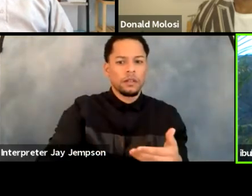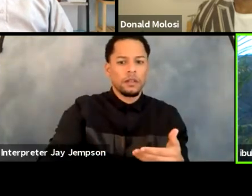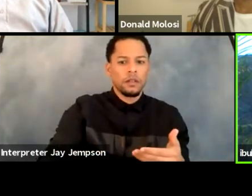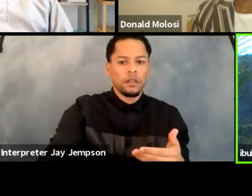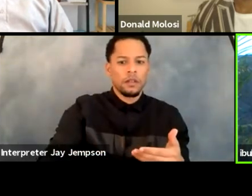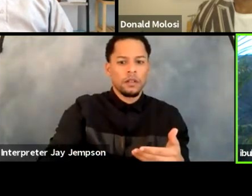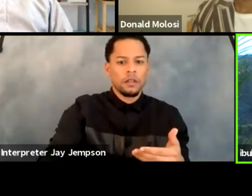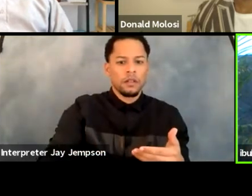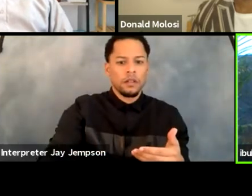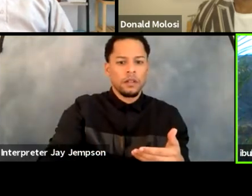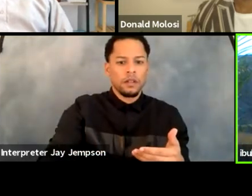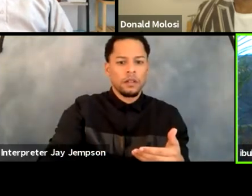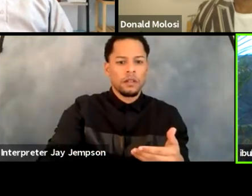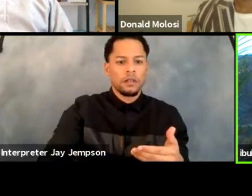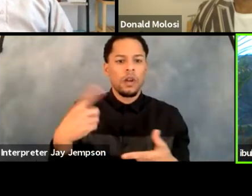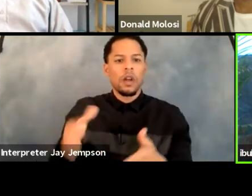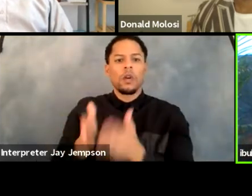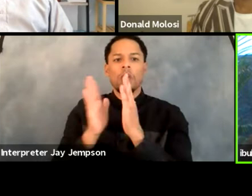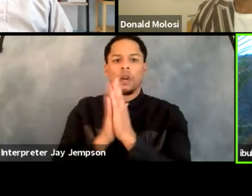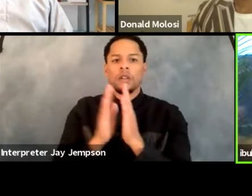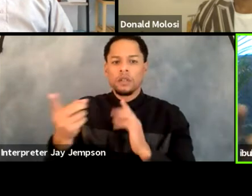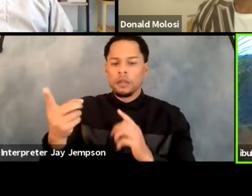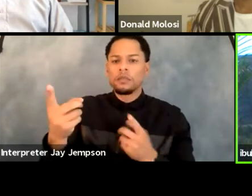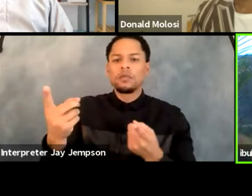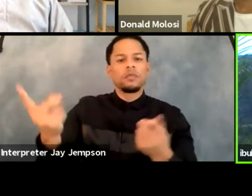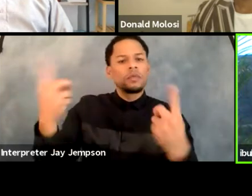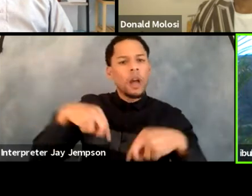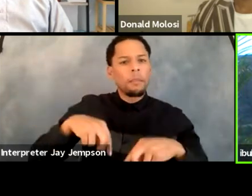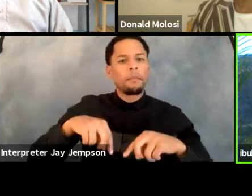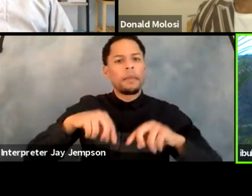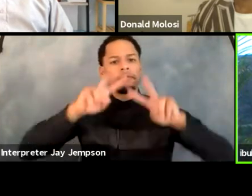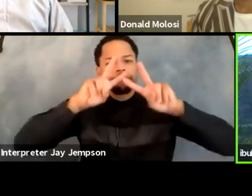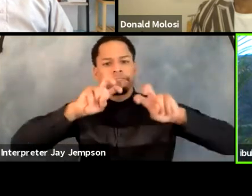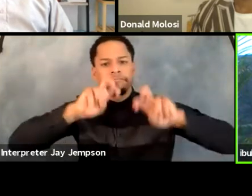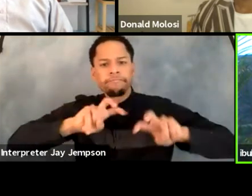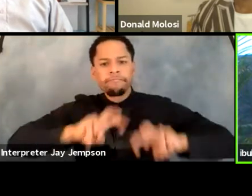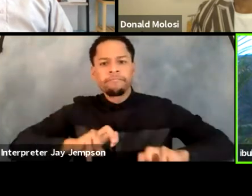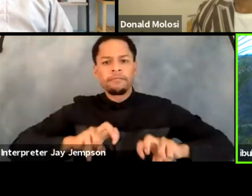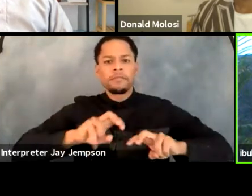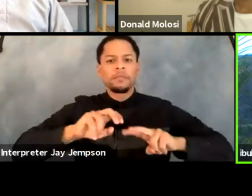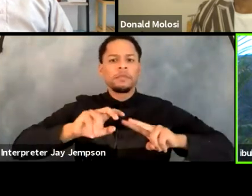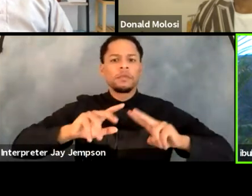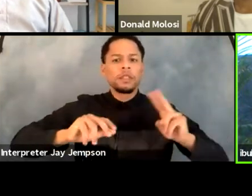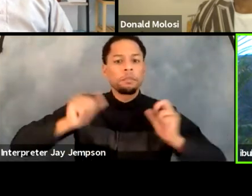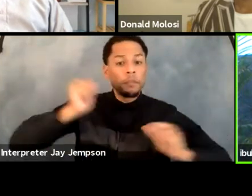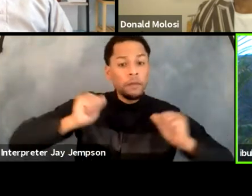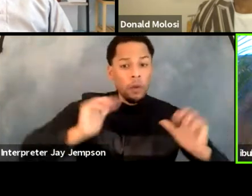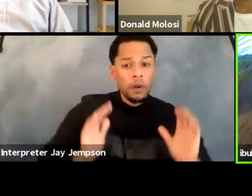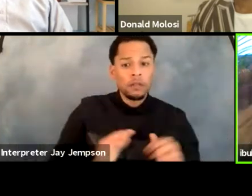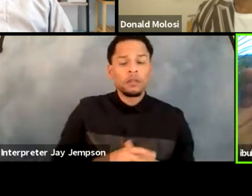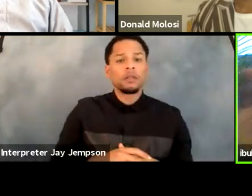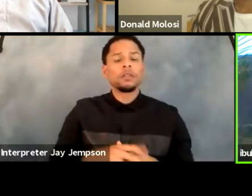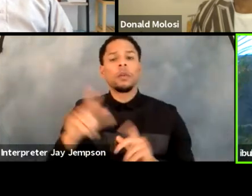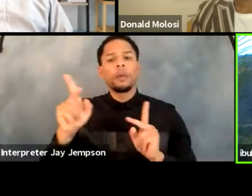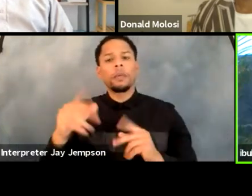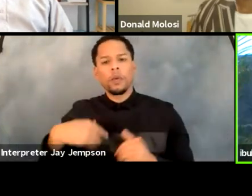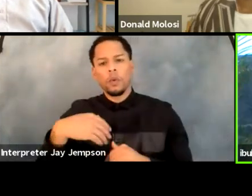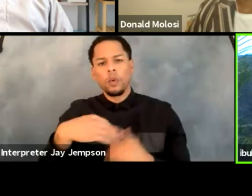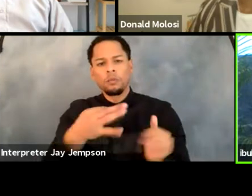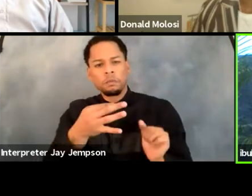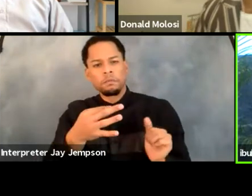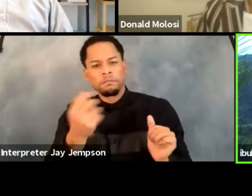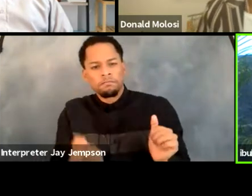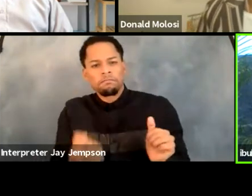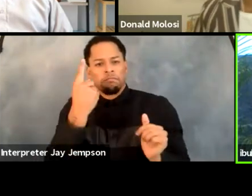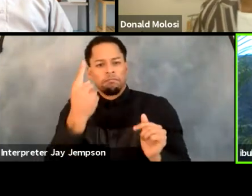it. So I invite people from three or two different levels, so people that are theater inclined, people that are culturally